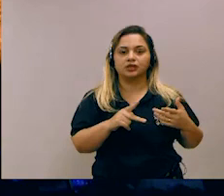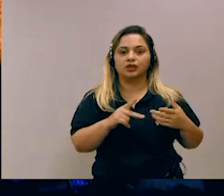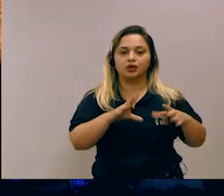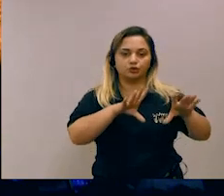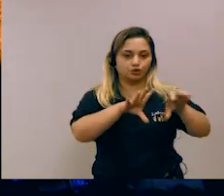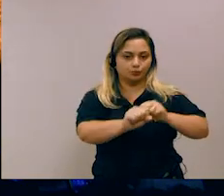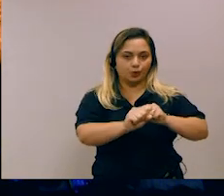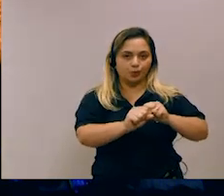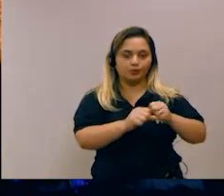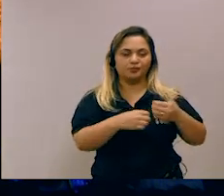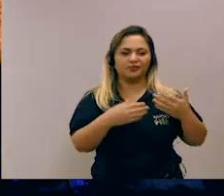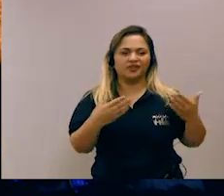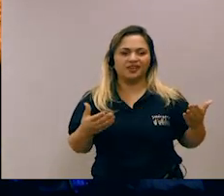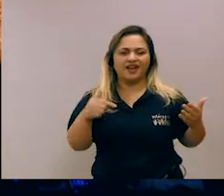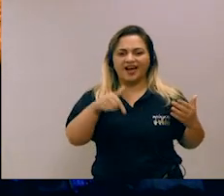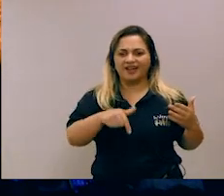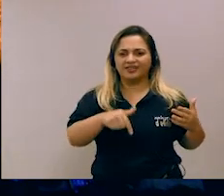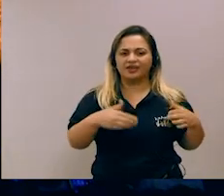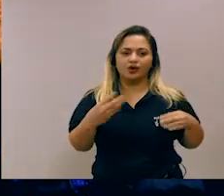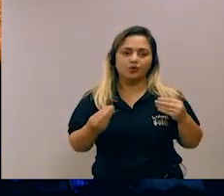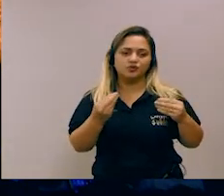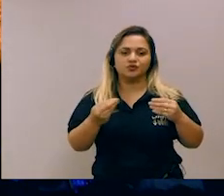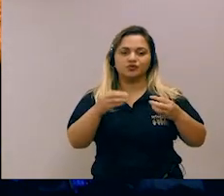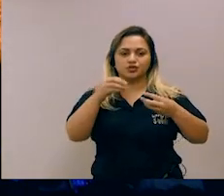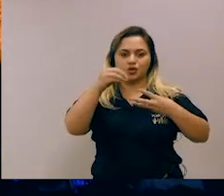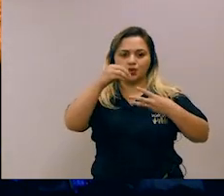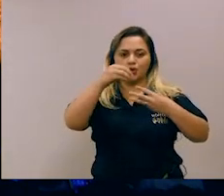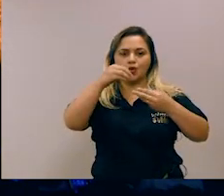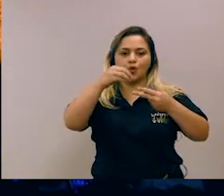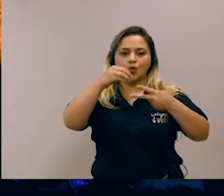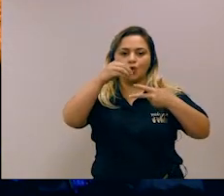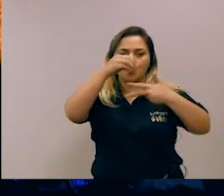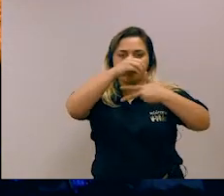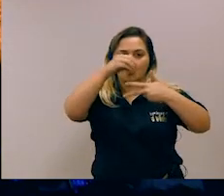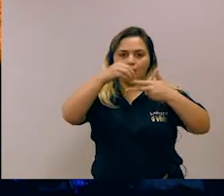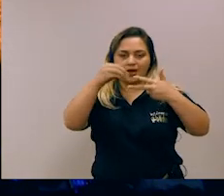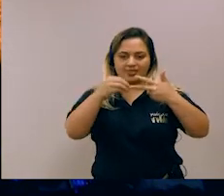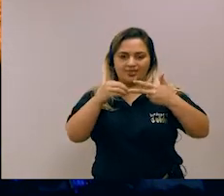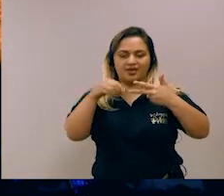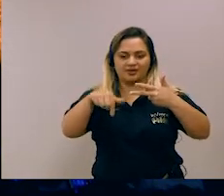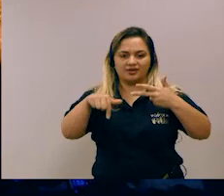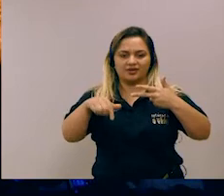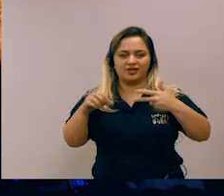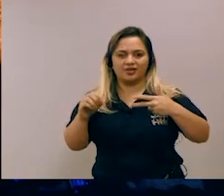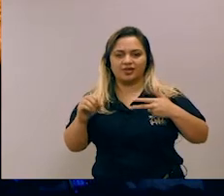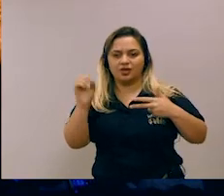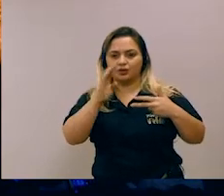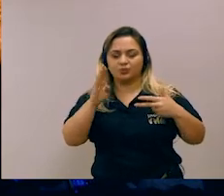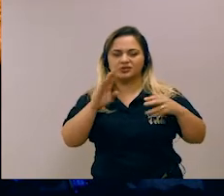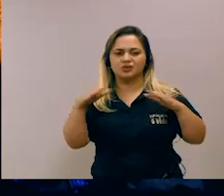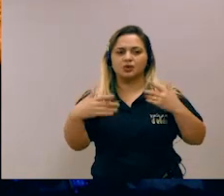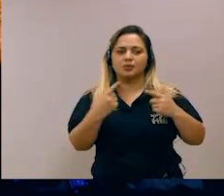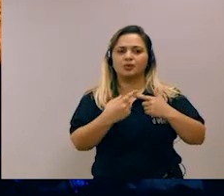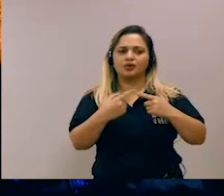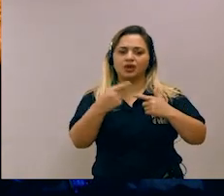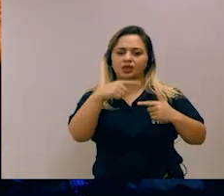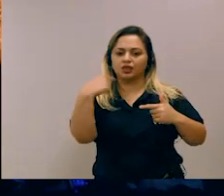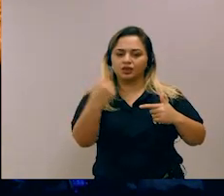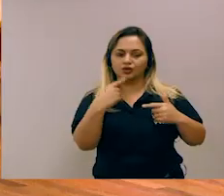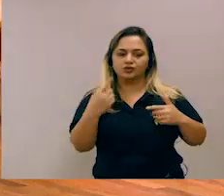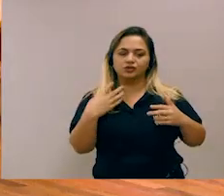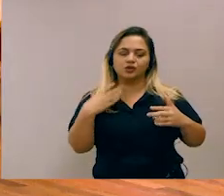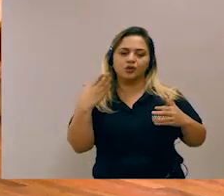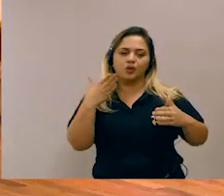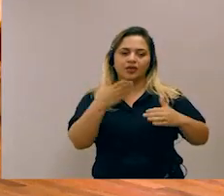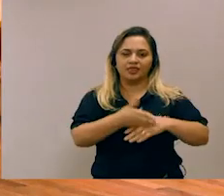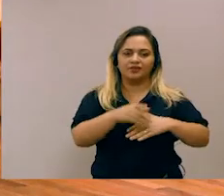applying to universities. So we said, why not intervene when these students got their grades and we gave them information about computer